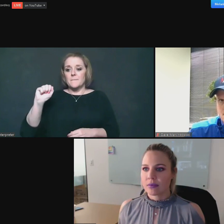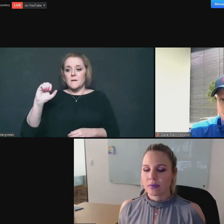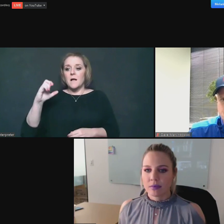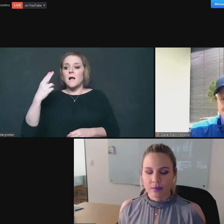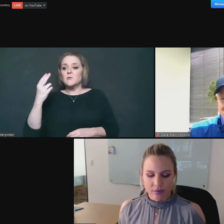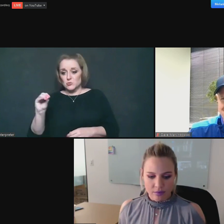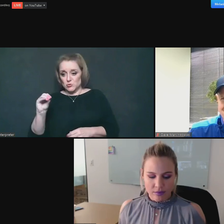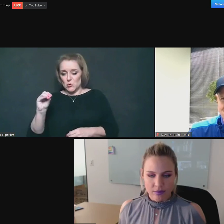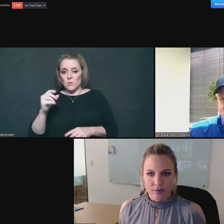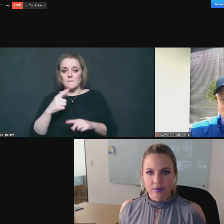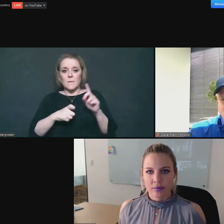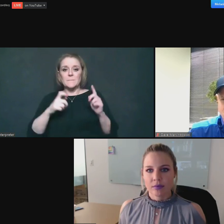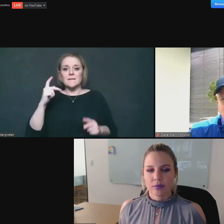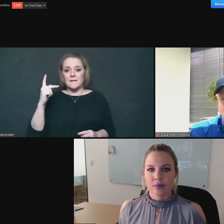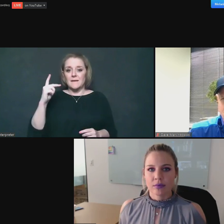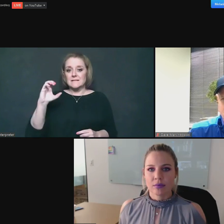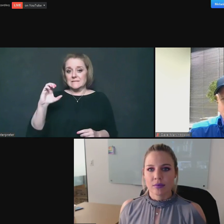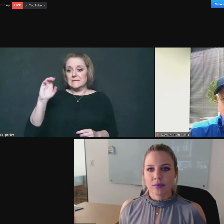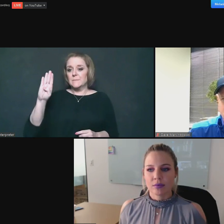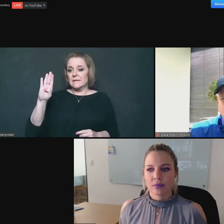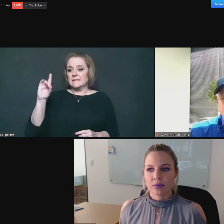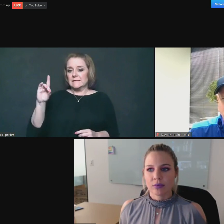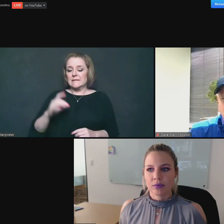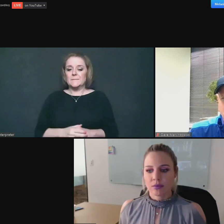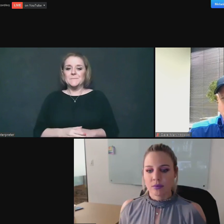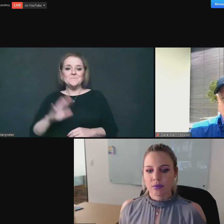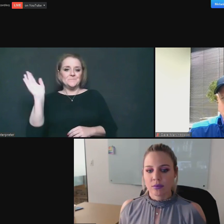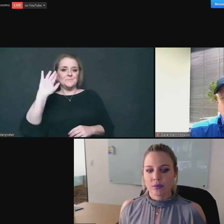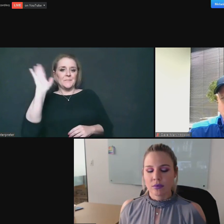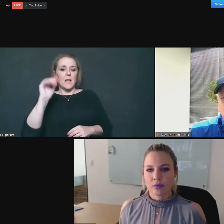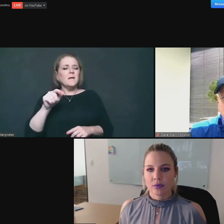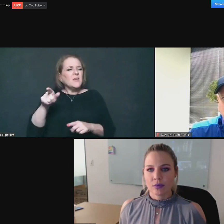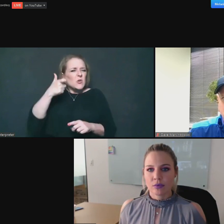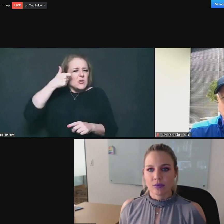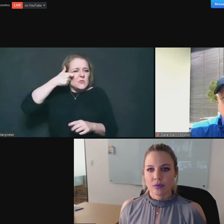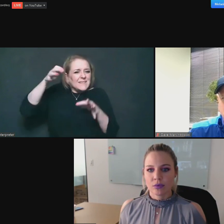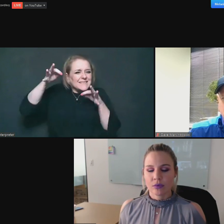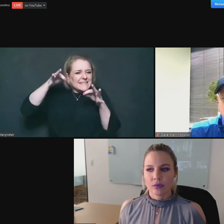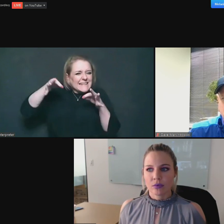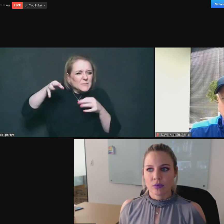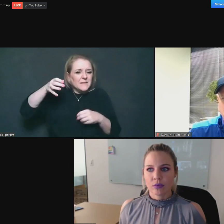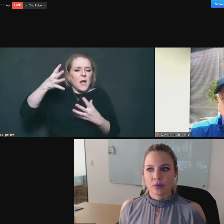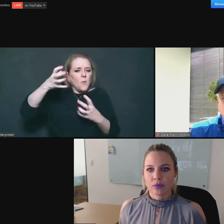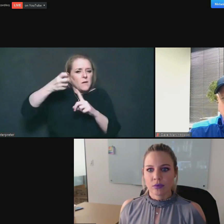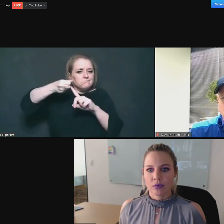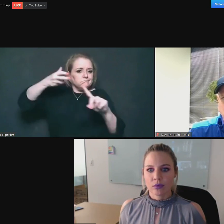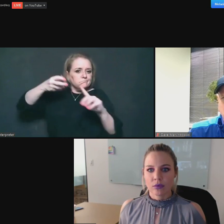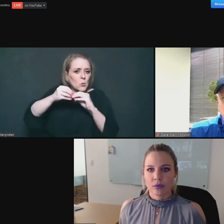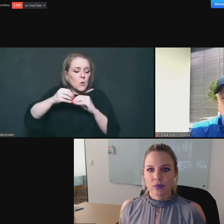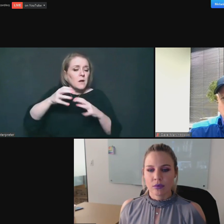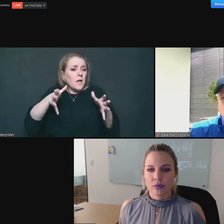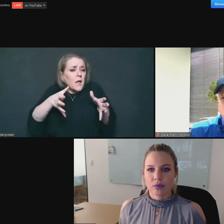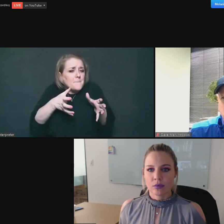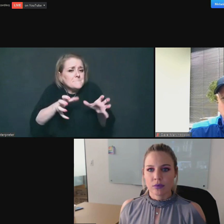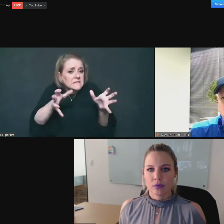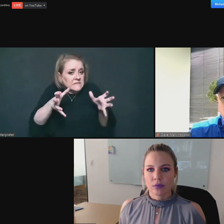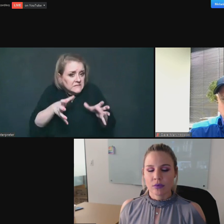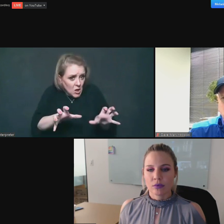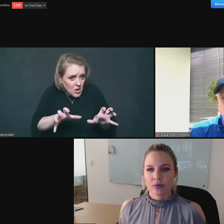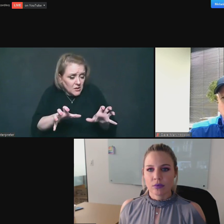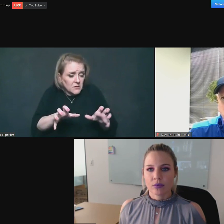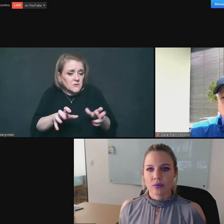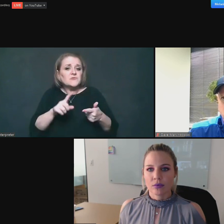Hello. So my question is, you kind of touched on it, but I want to touch on it a little more. Massage parlors and tattoo